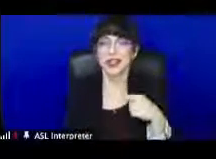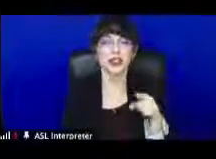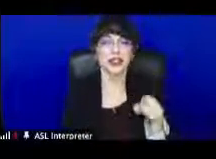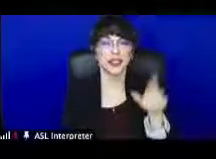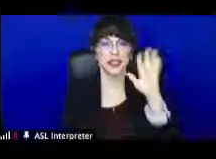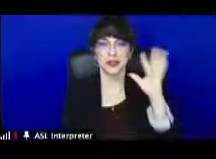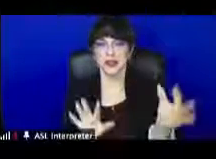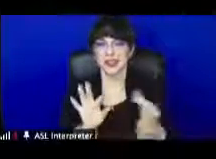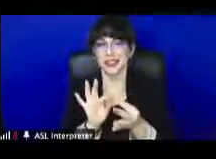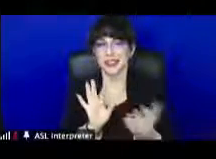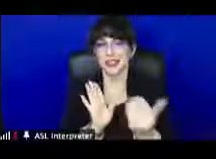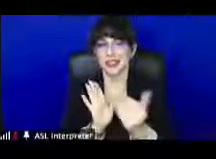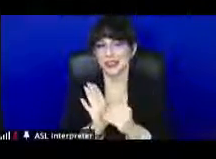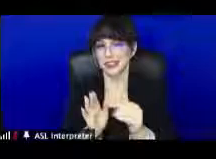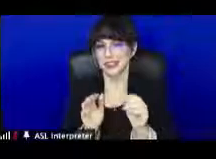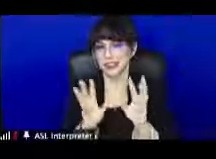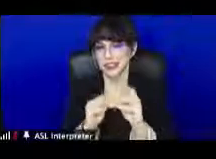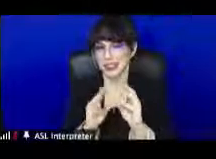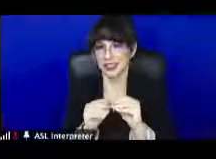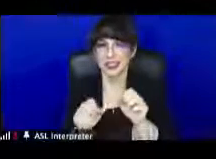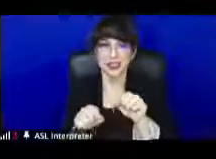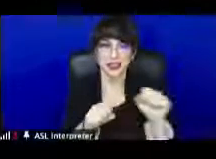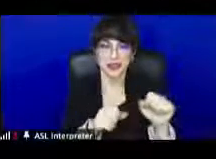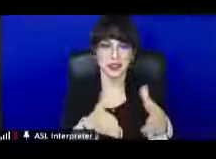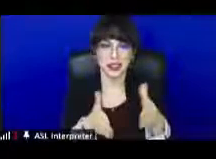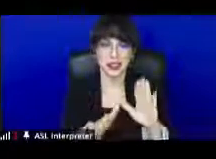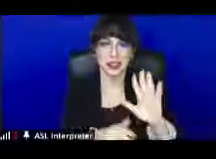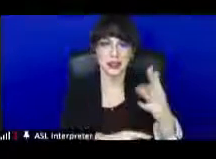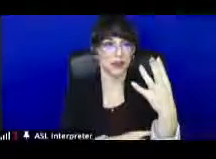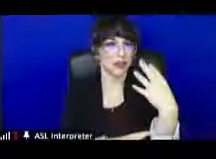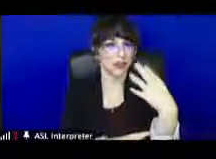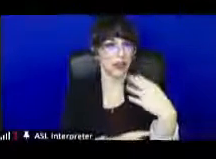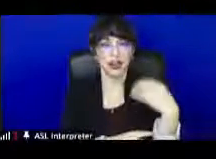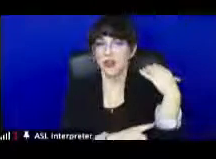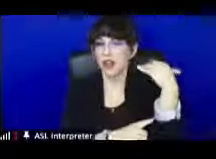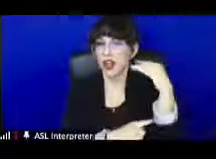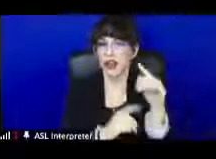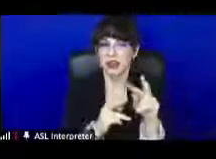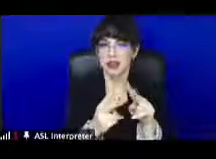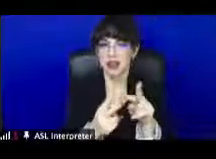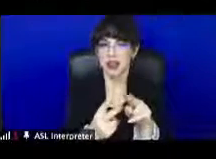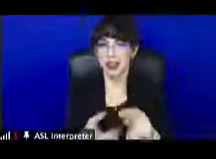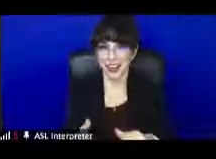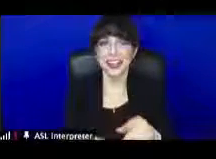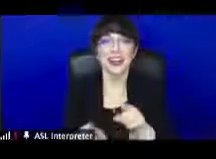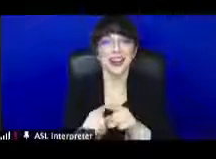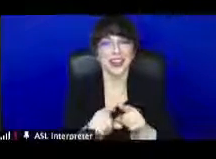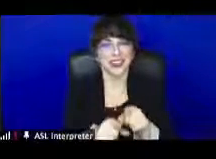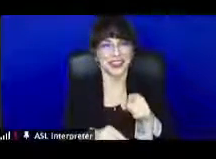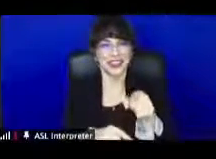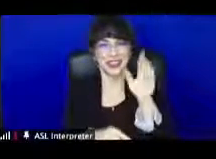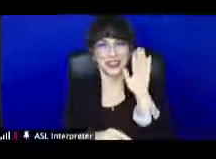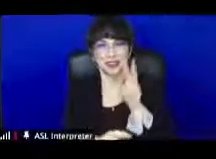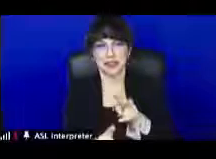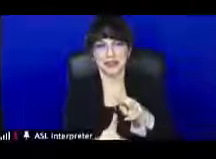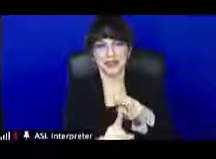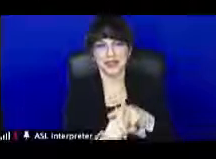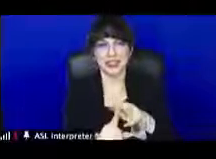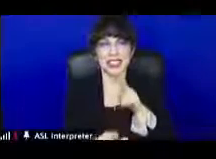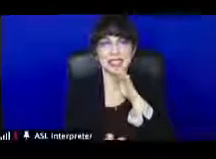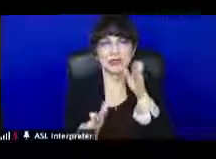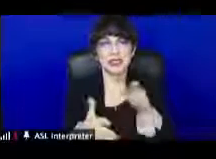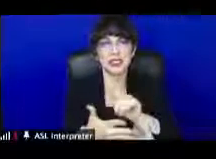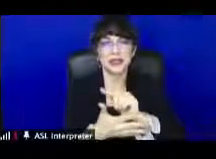the session with the ability to enable your own video and/or audio. You will then be assigned a speaker order